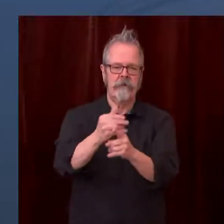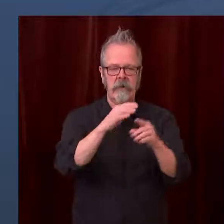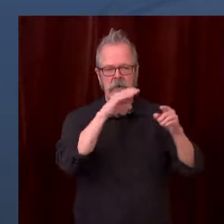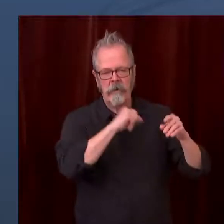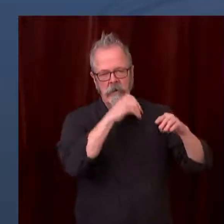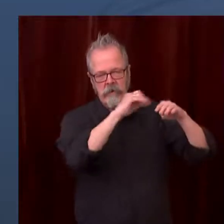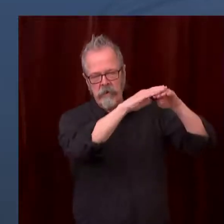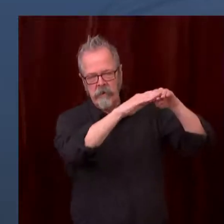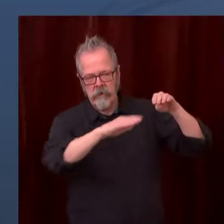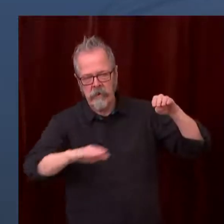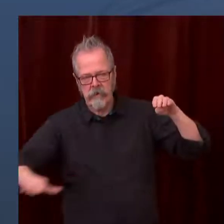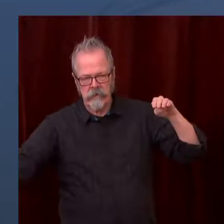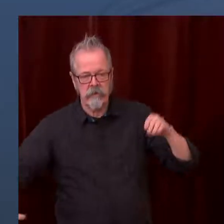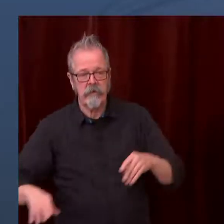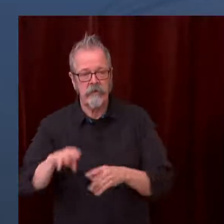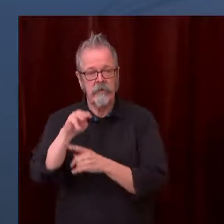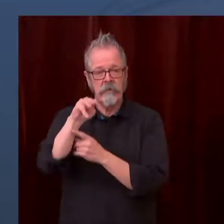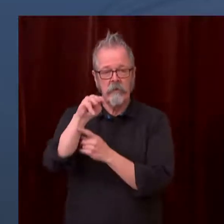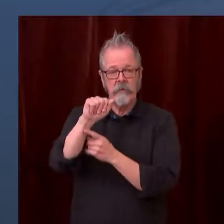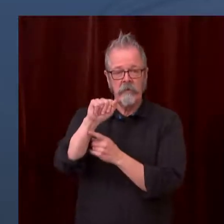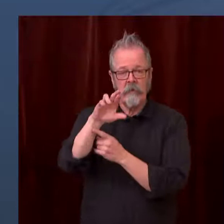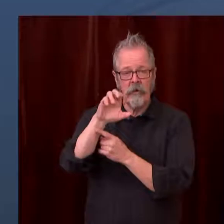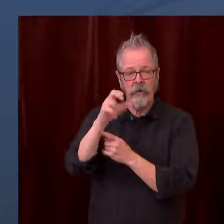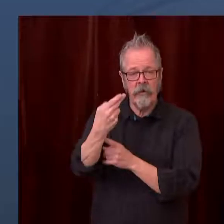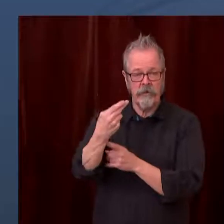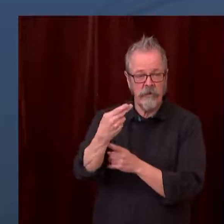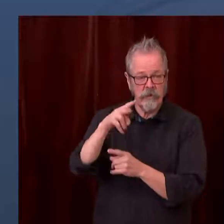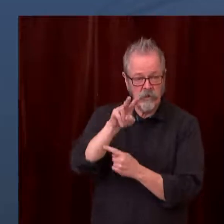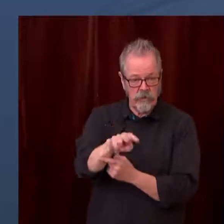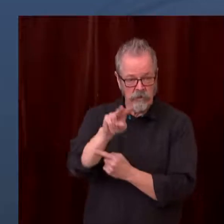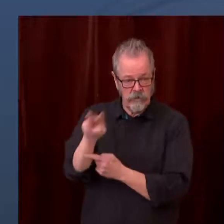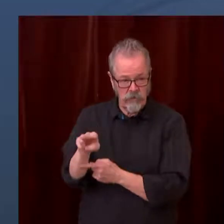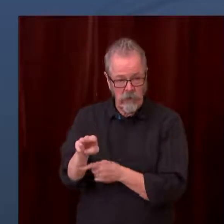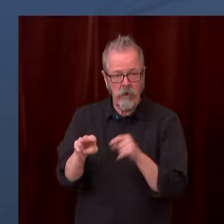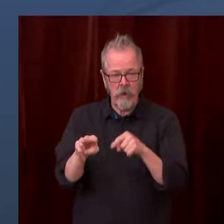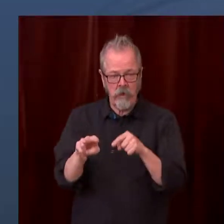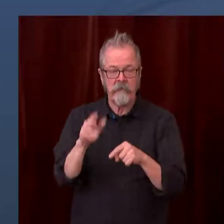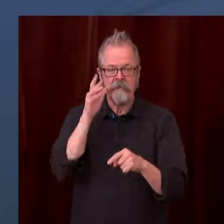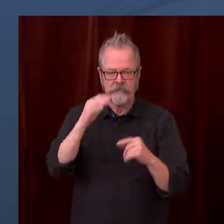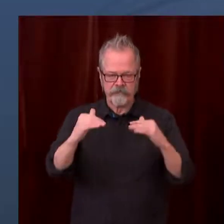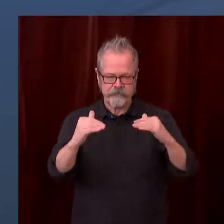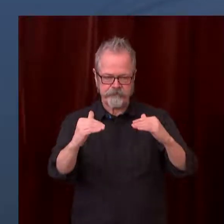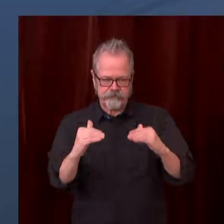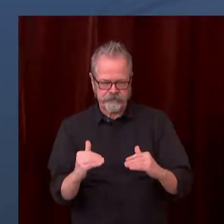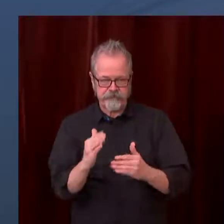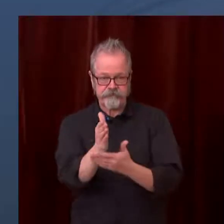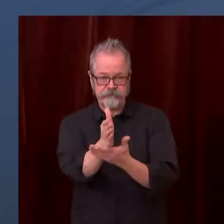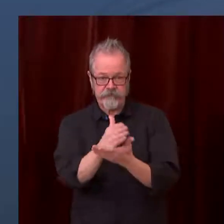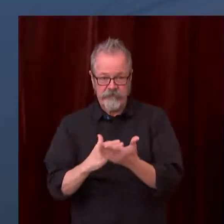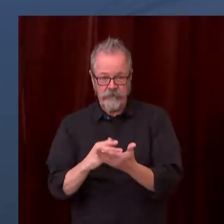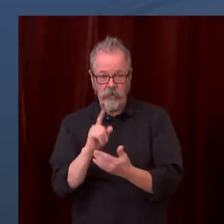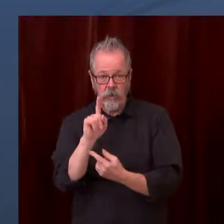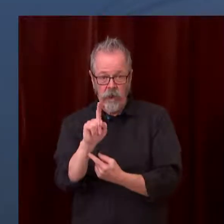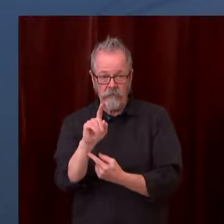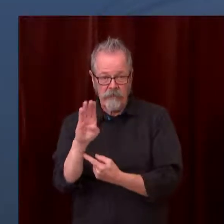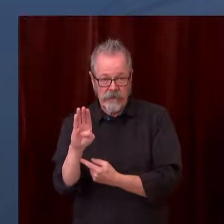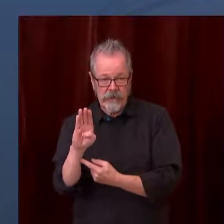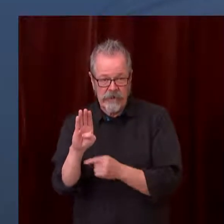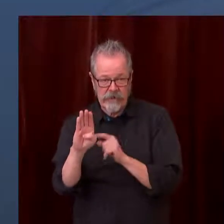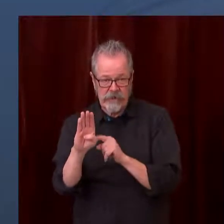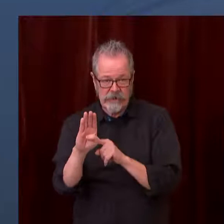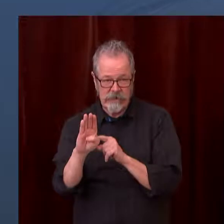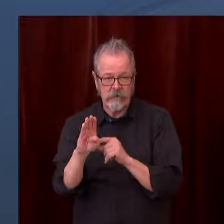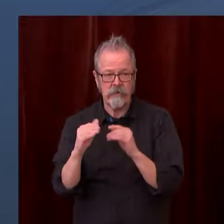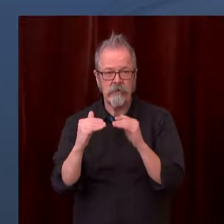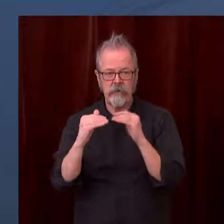we will enter our second tier of Phase 1B. We are also expanding who will be eligible in this next